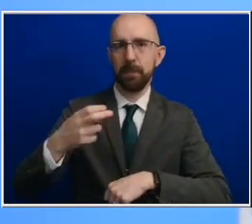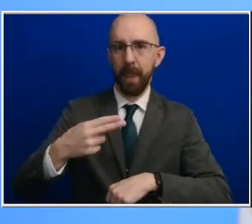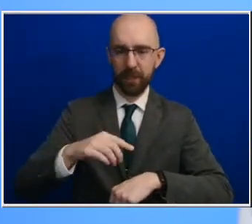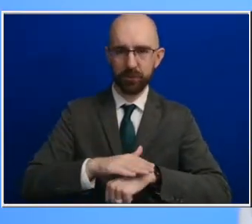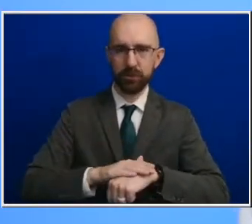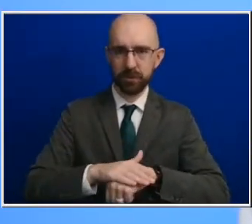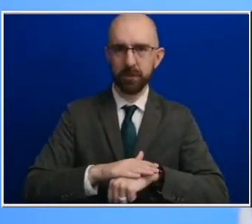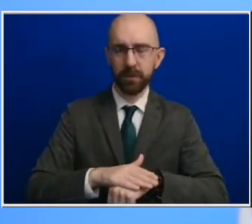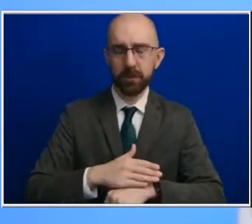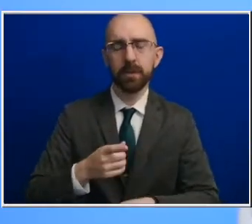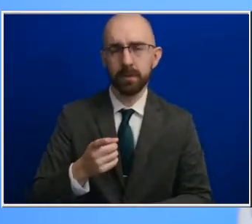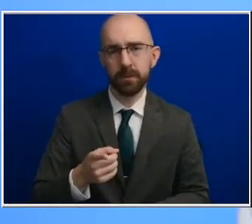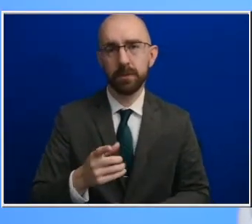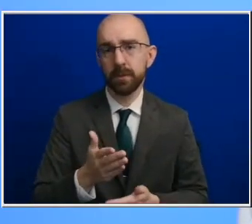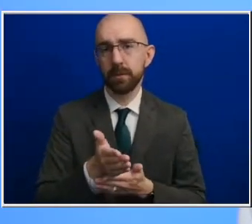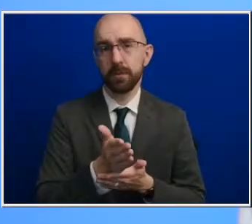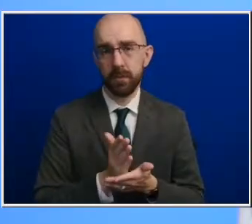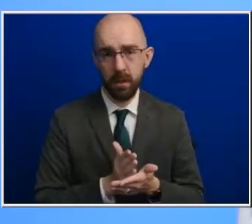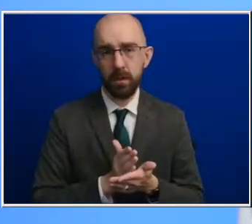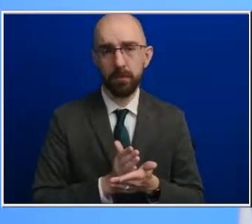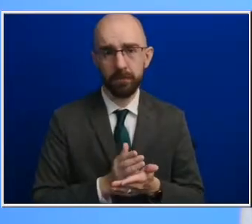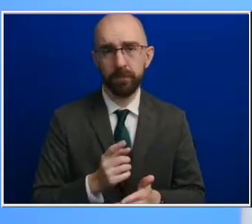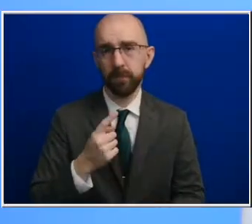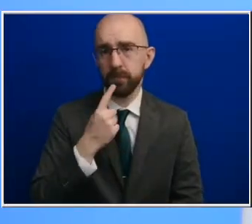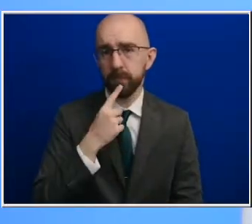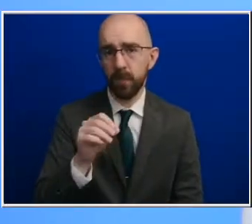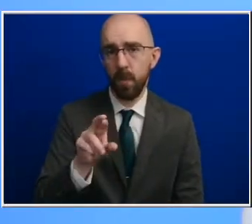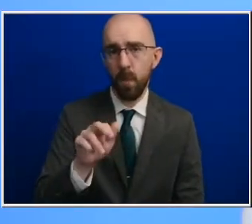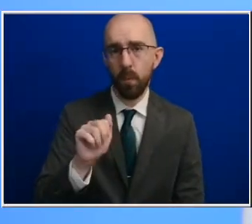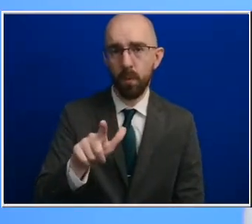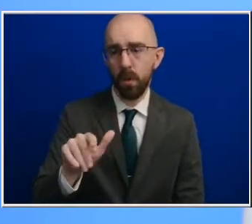then there's some oral immunotherapy